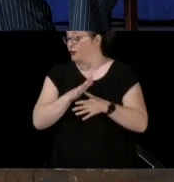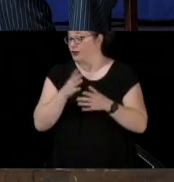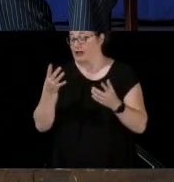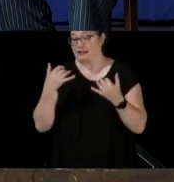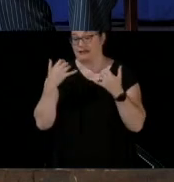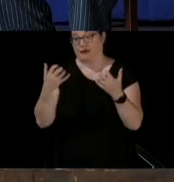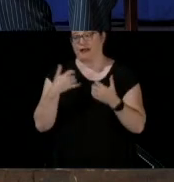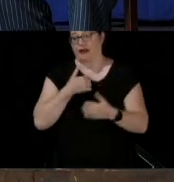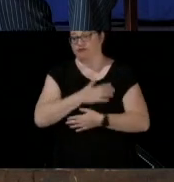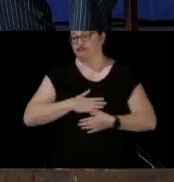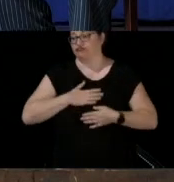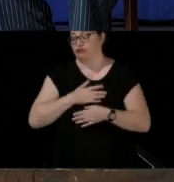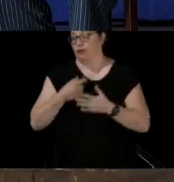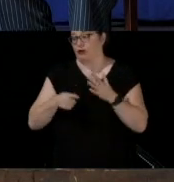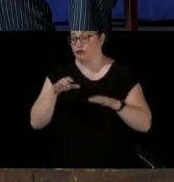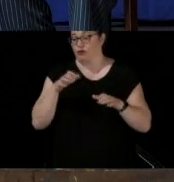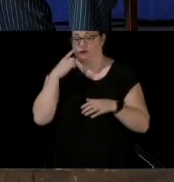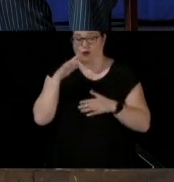our school, Ms. Lidgard.